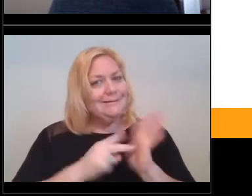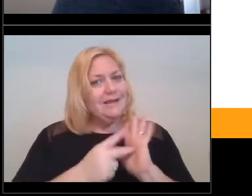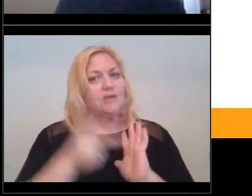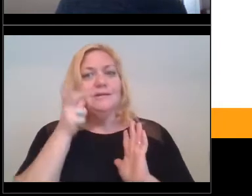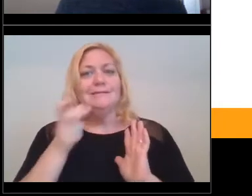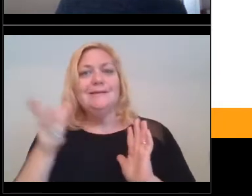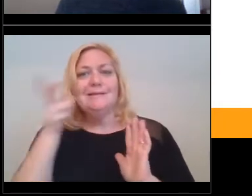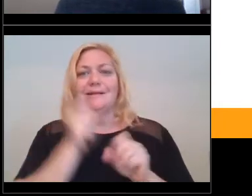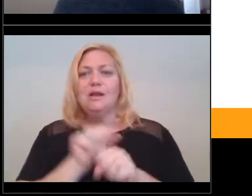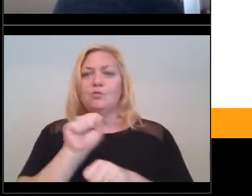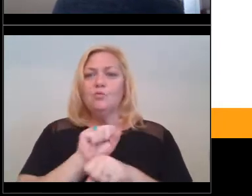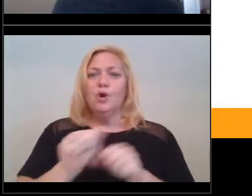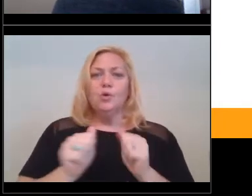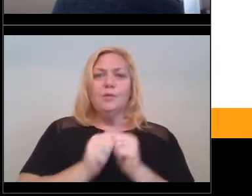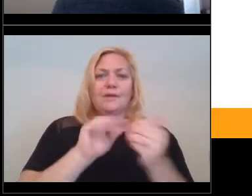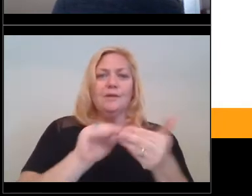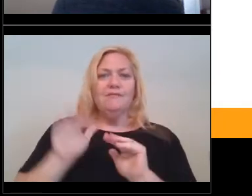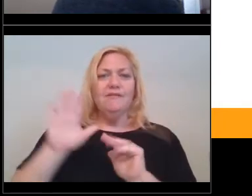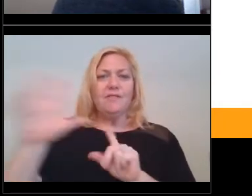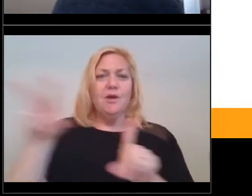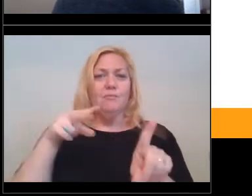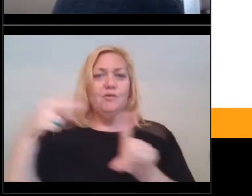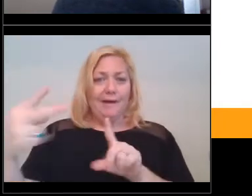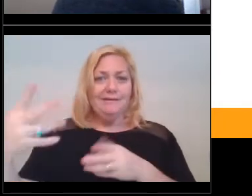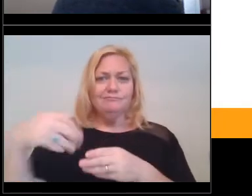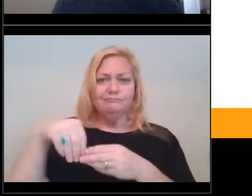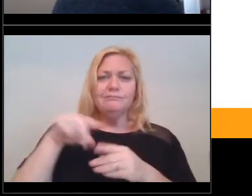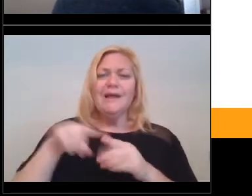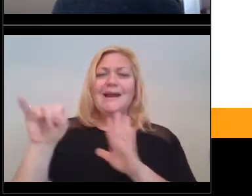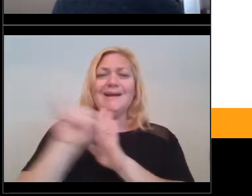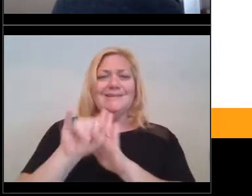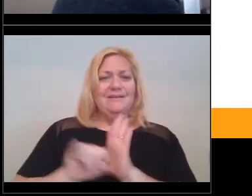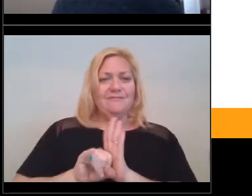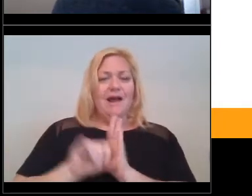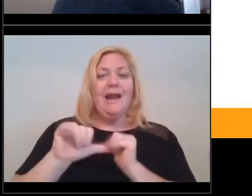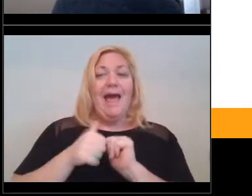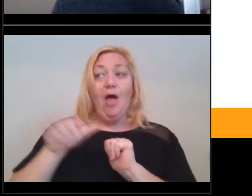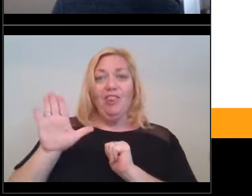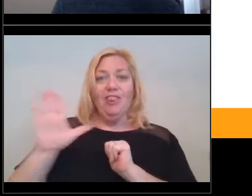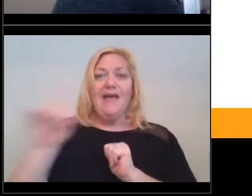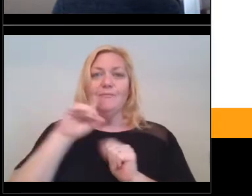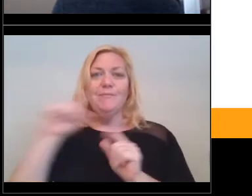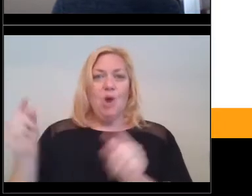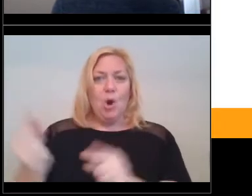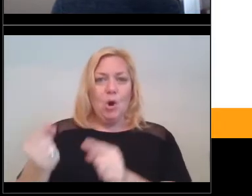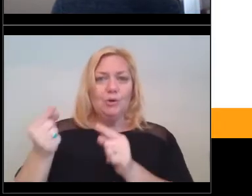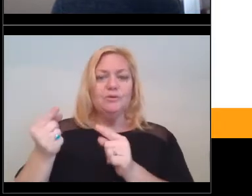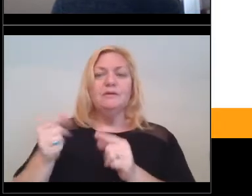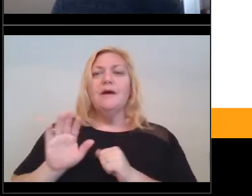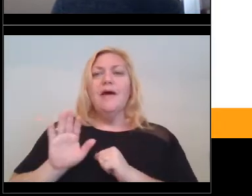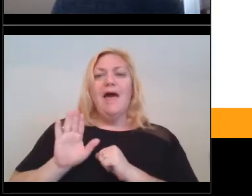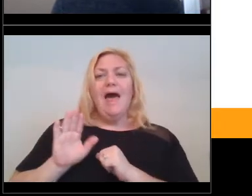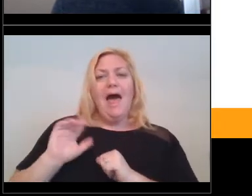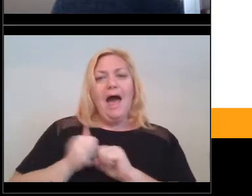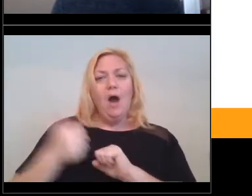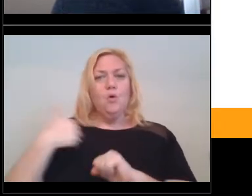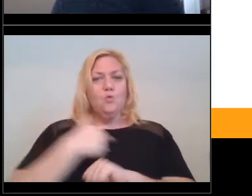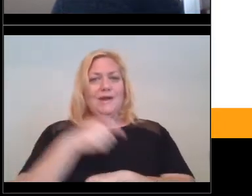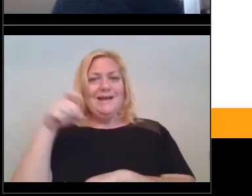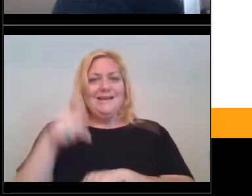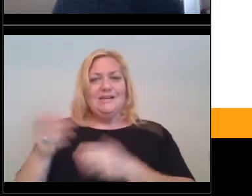to work with community for their perspectives and identifying how they have been harmed and how we need to